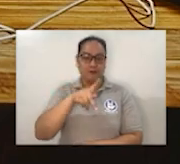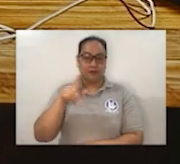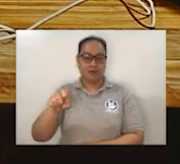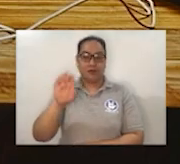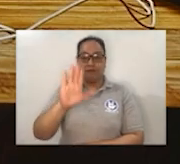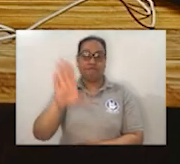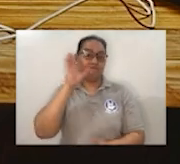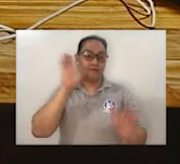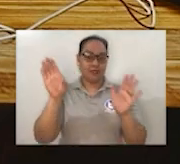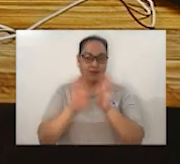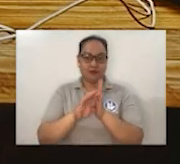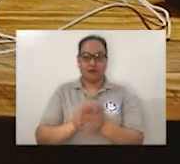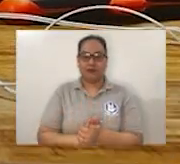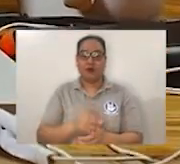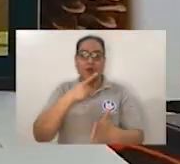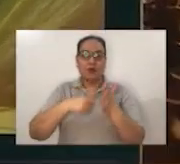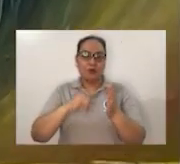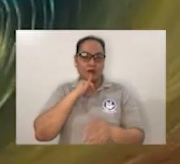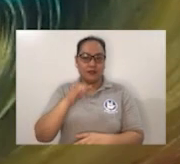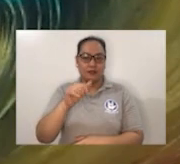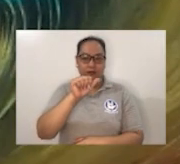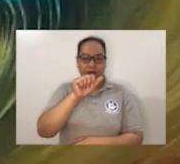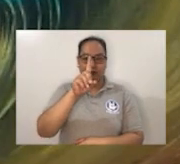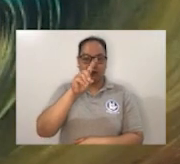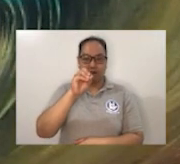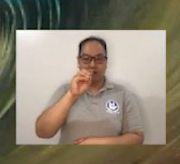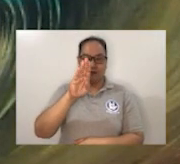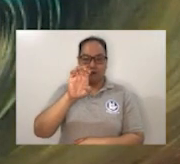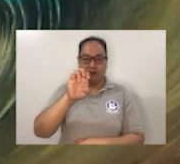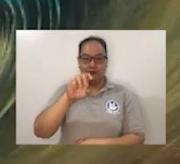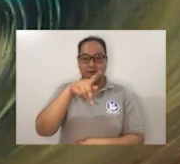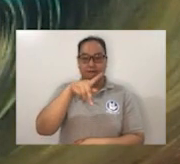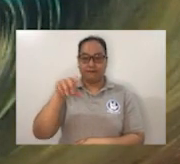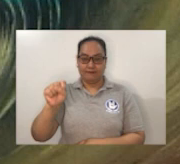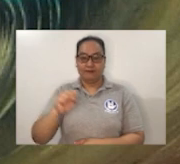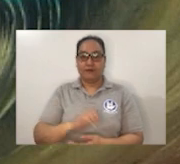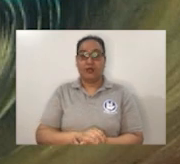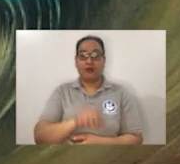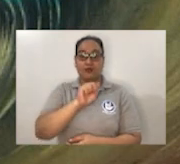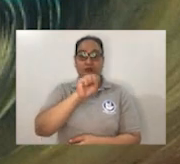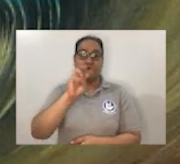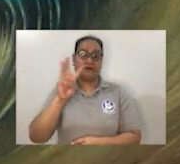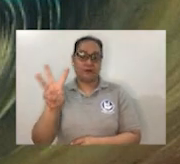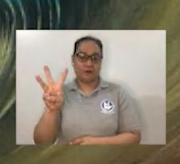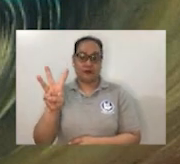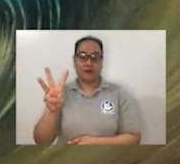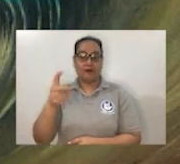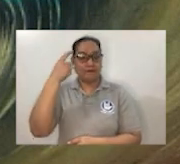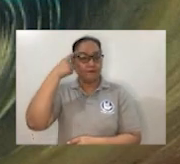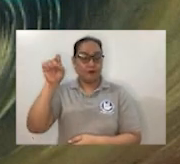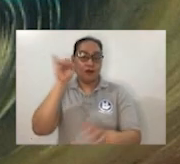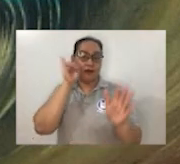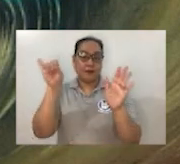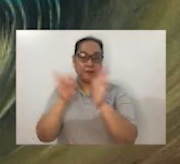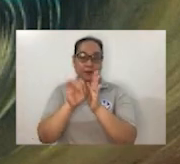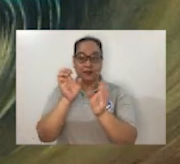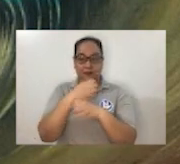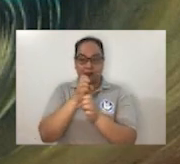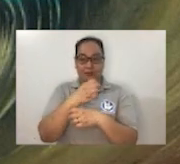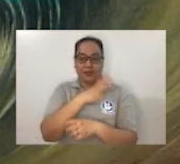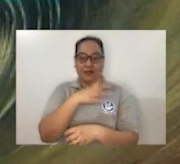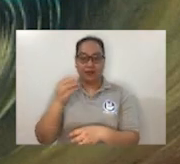larawan. What is Adobe Photoshop? Adobe Photoshop is a software for image editing and